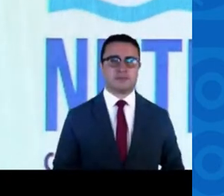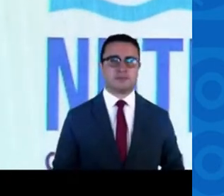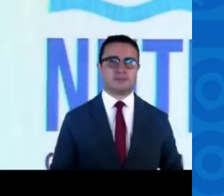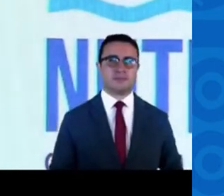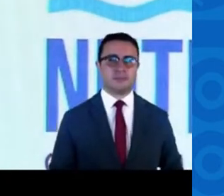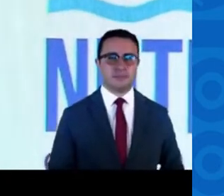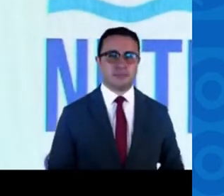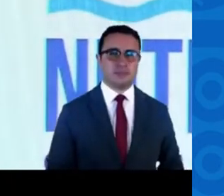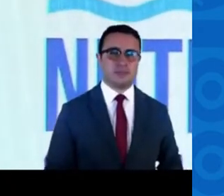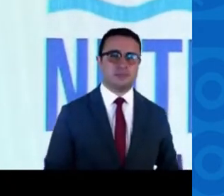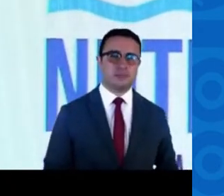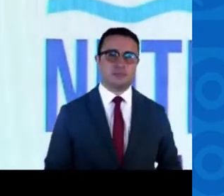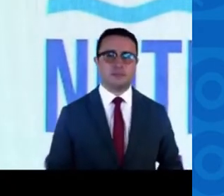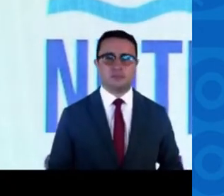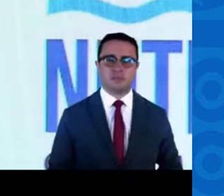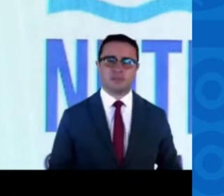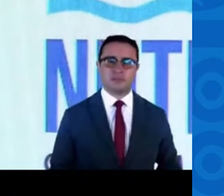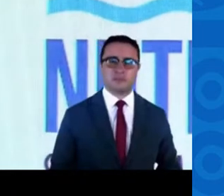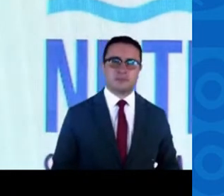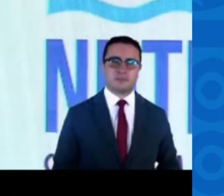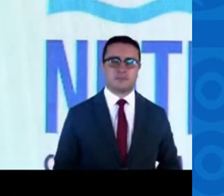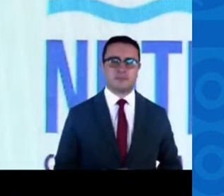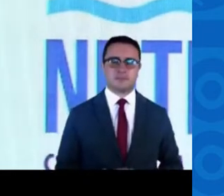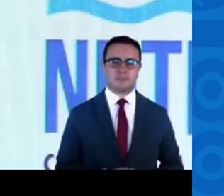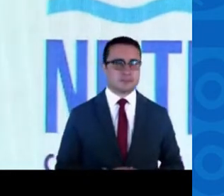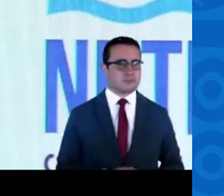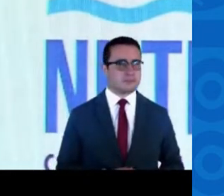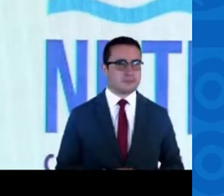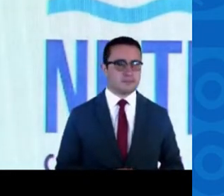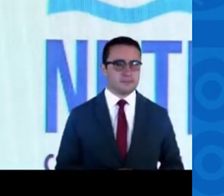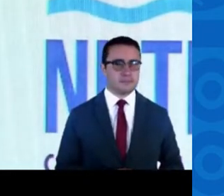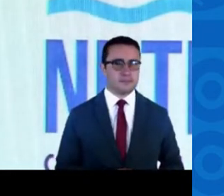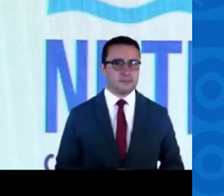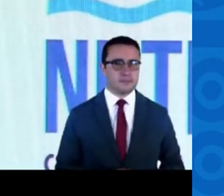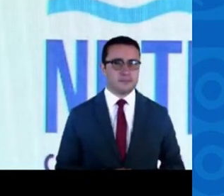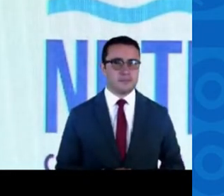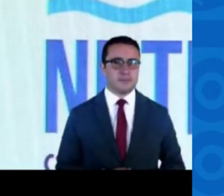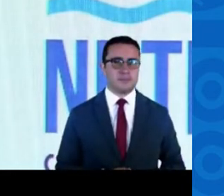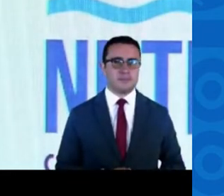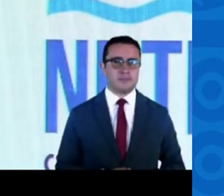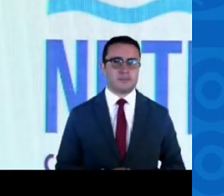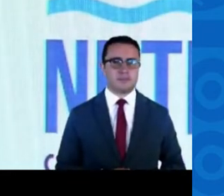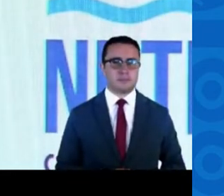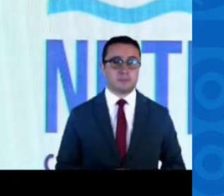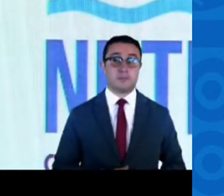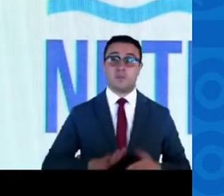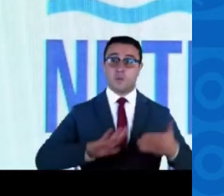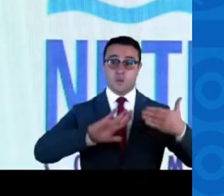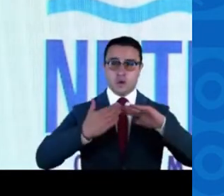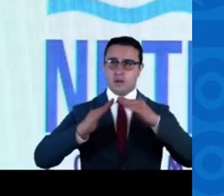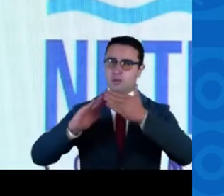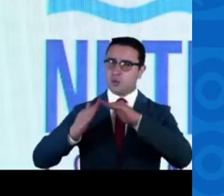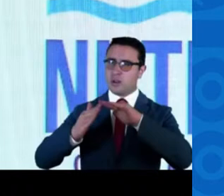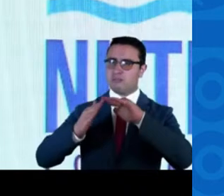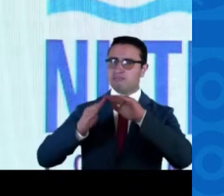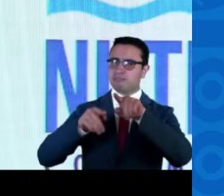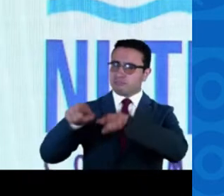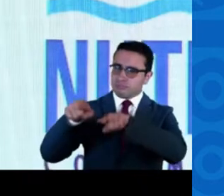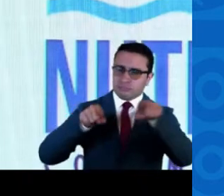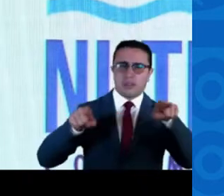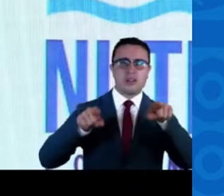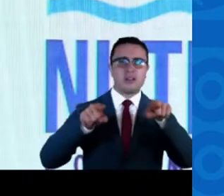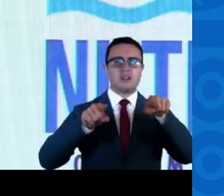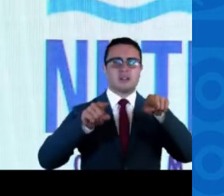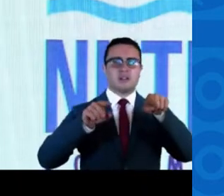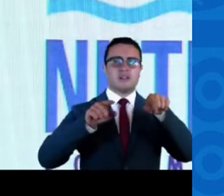hub based in Bogota, but with a regional view, the development of communities and territories so that it